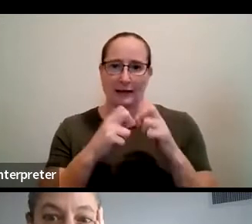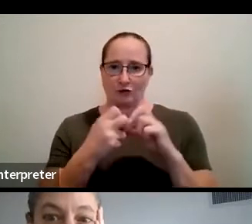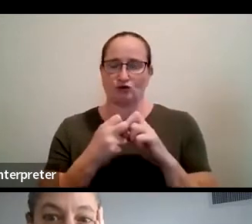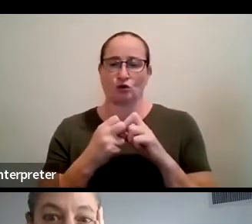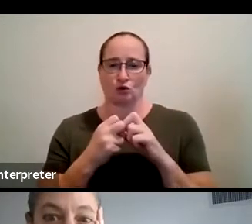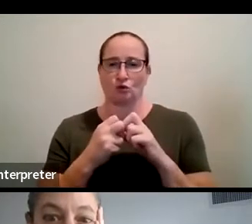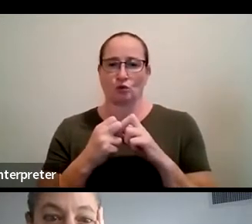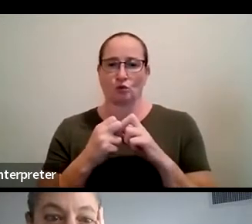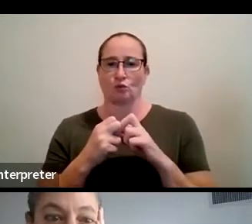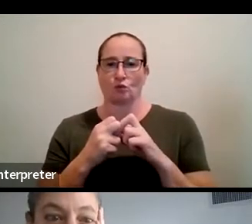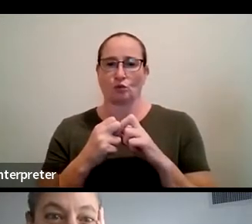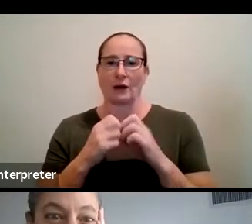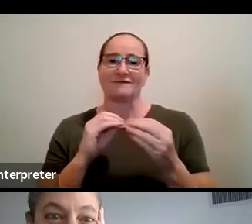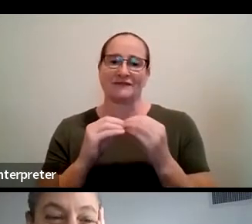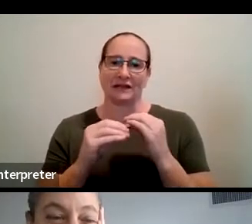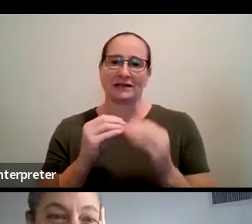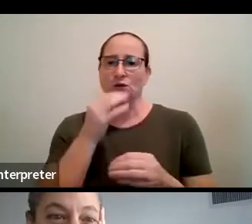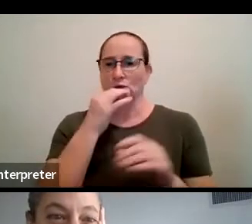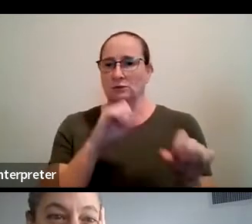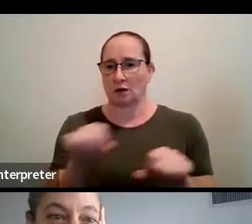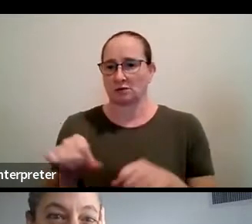fixed as soon as possible.